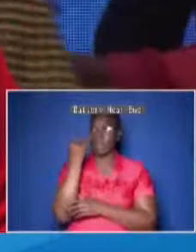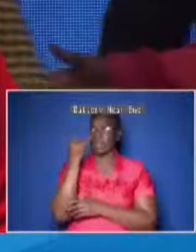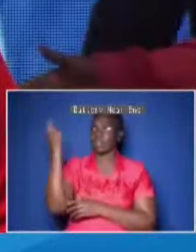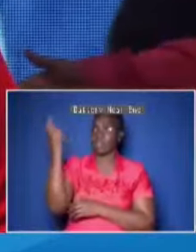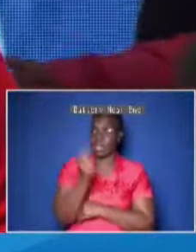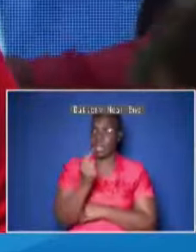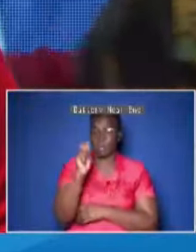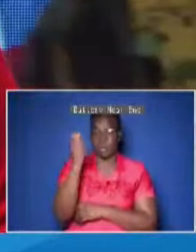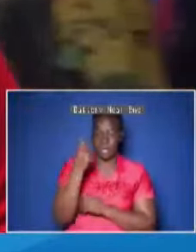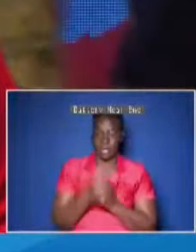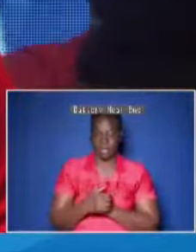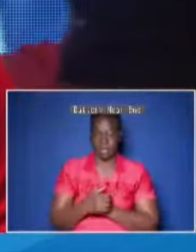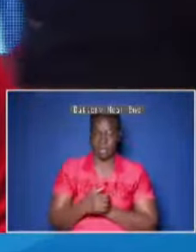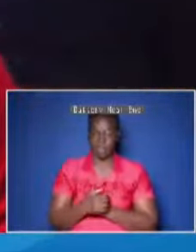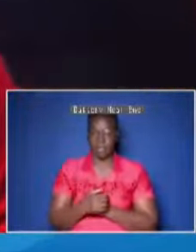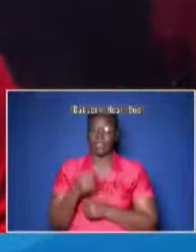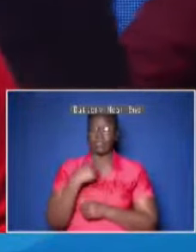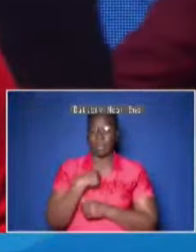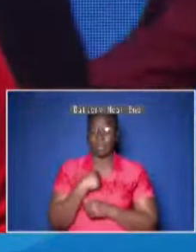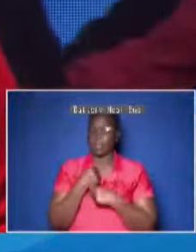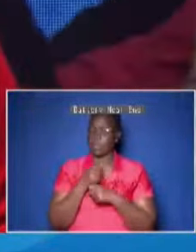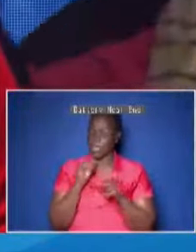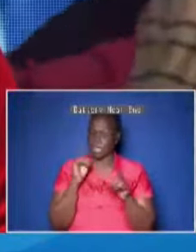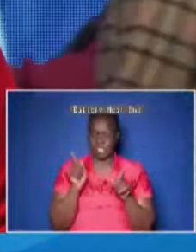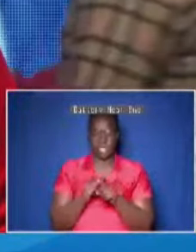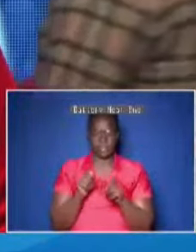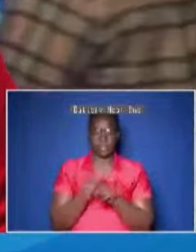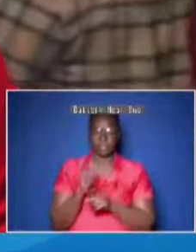wow I will make it